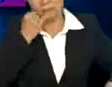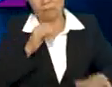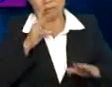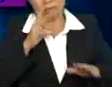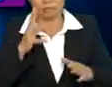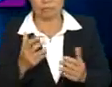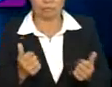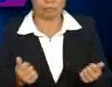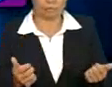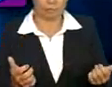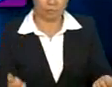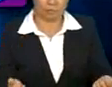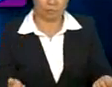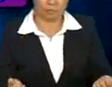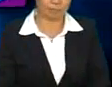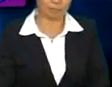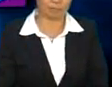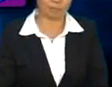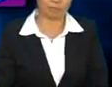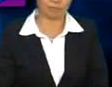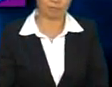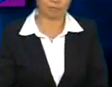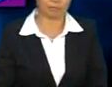is wet.